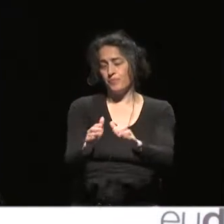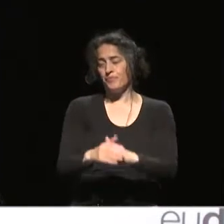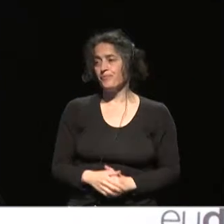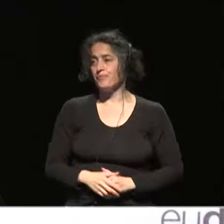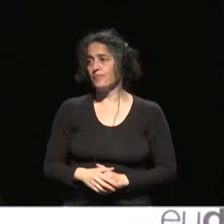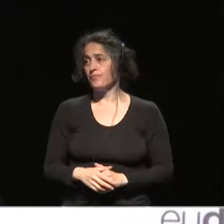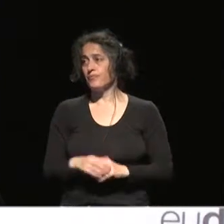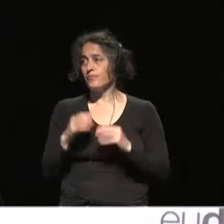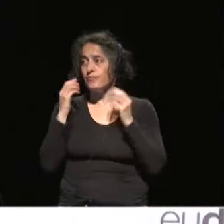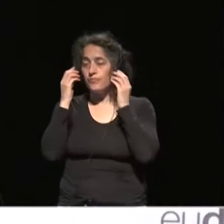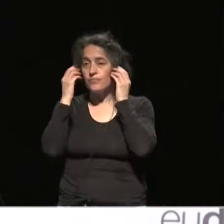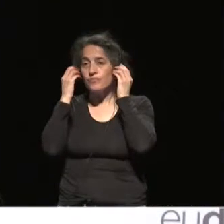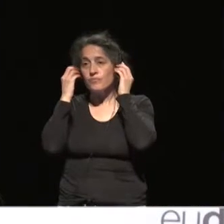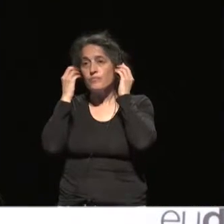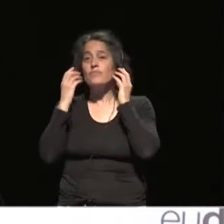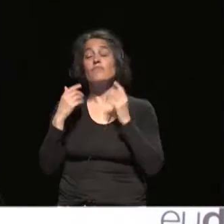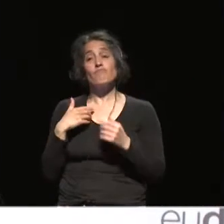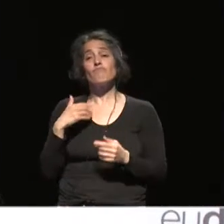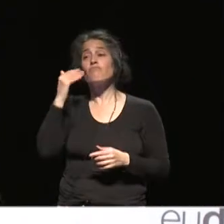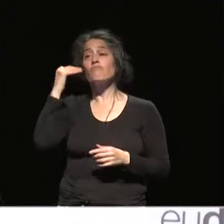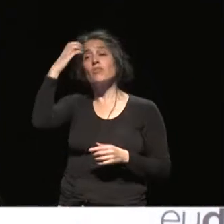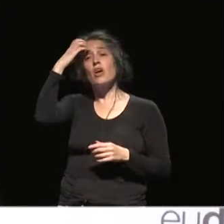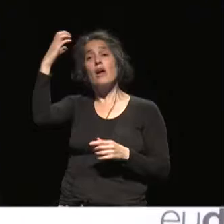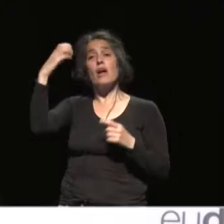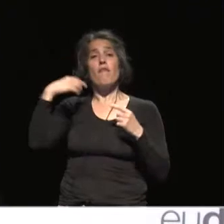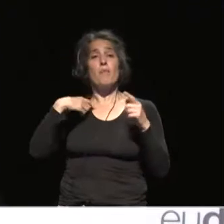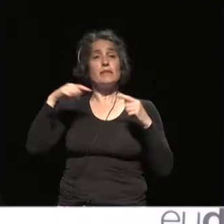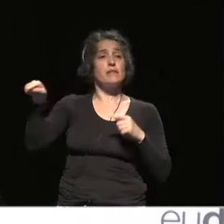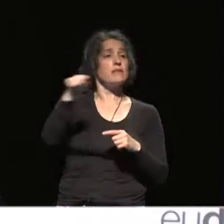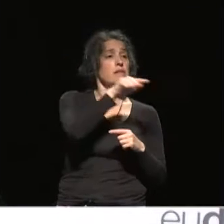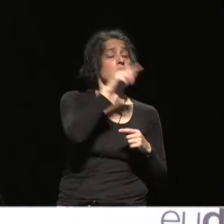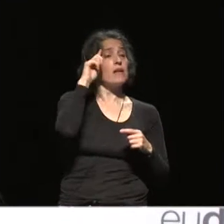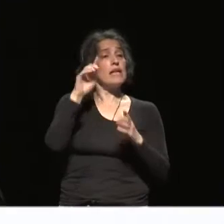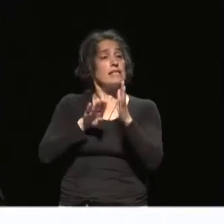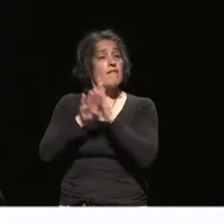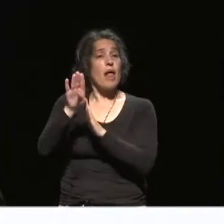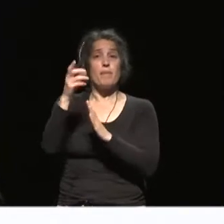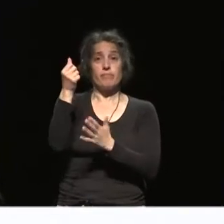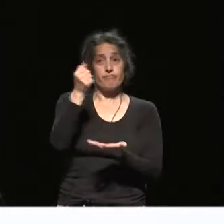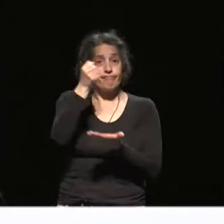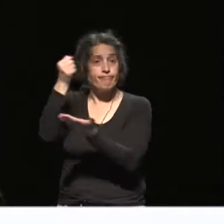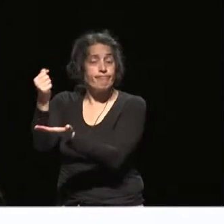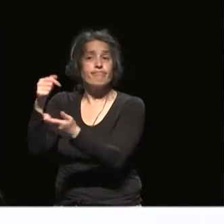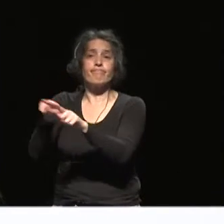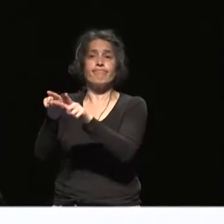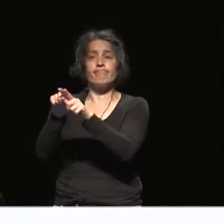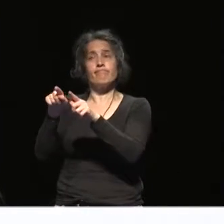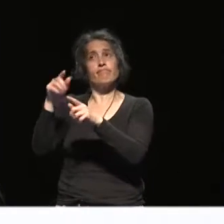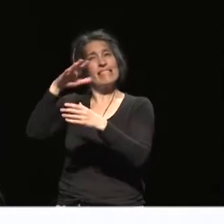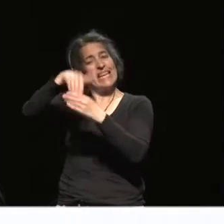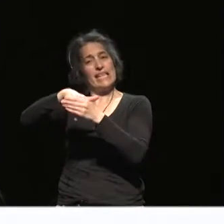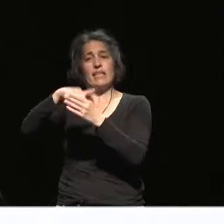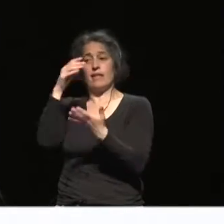governments and our publics as well expect development cooperation to provide technical support for anti-corruption, and